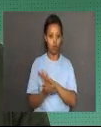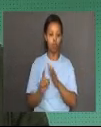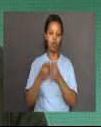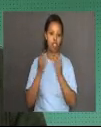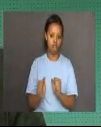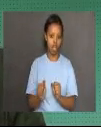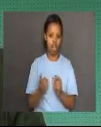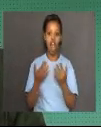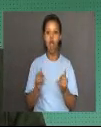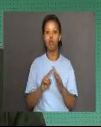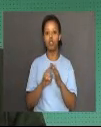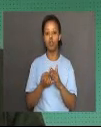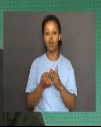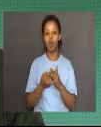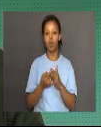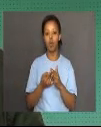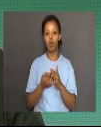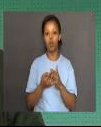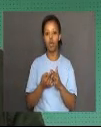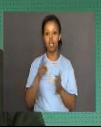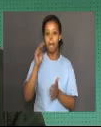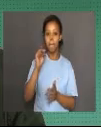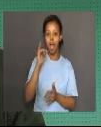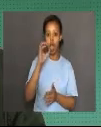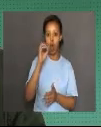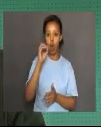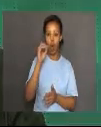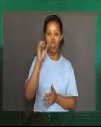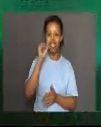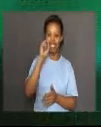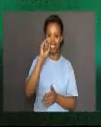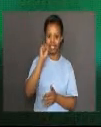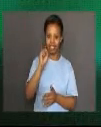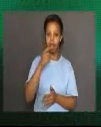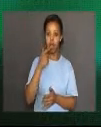us begin by defining the term meiosis.